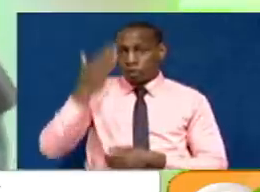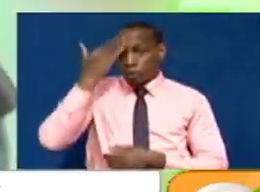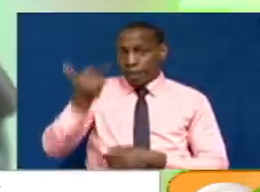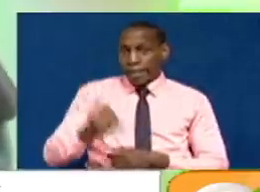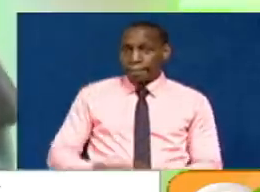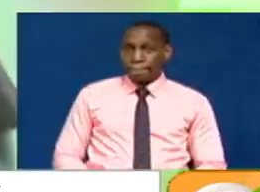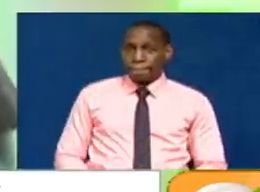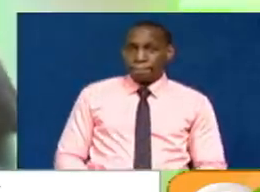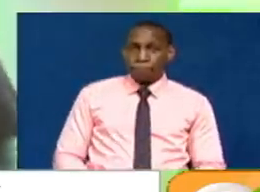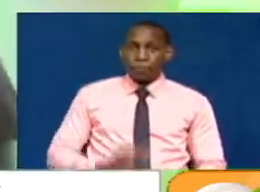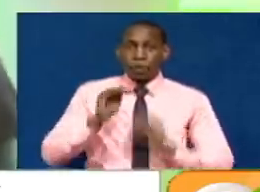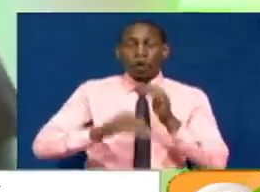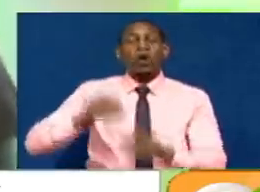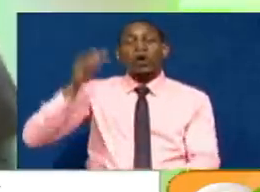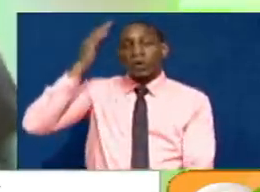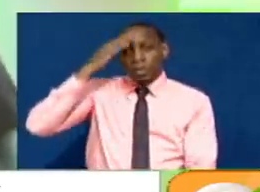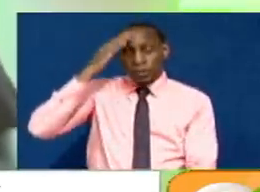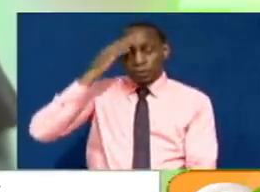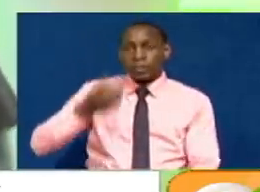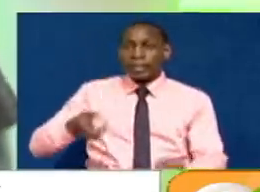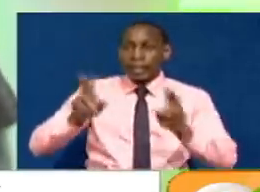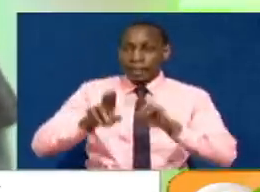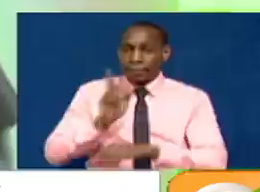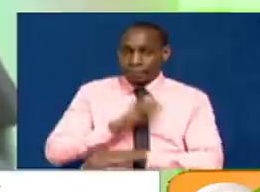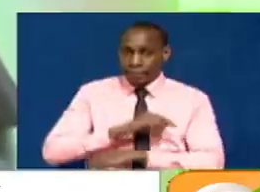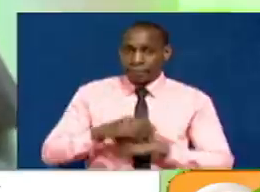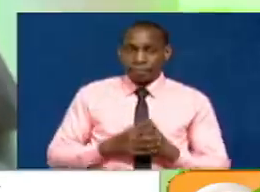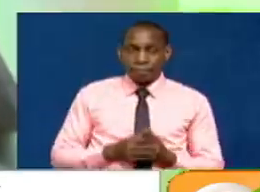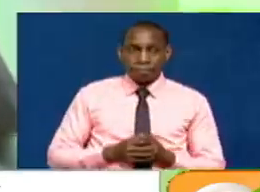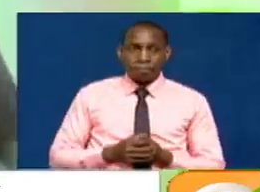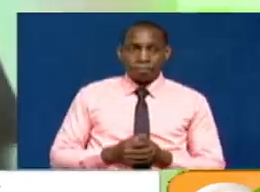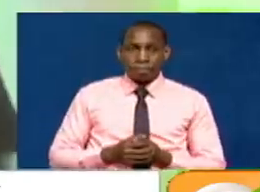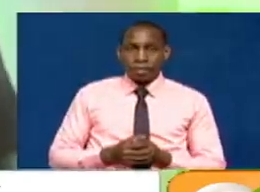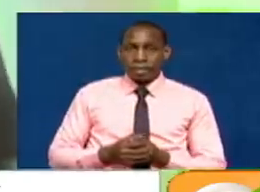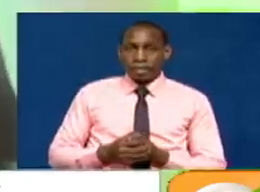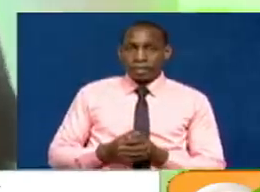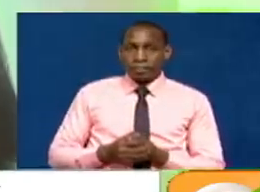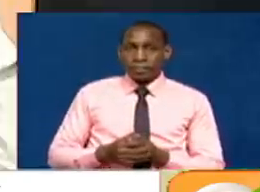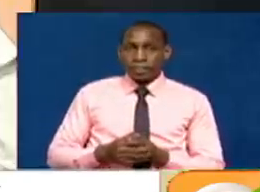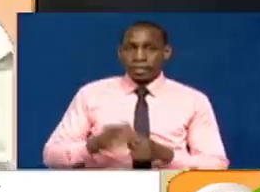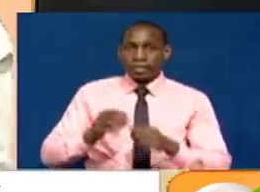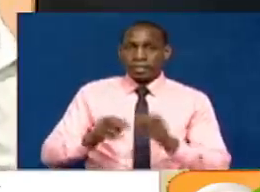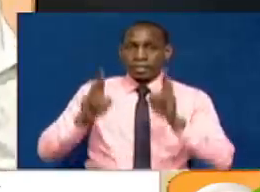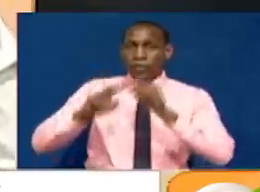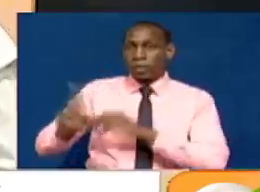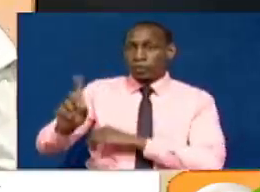Because we all knew it is going to happen. When was the problem?